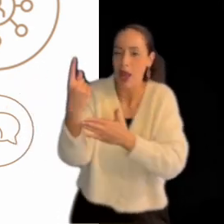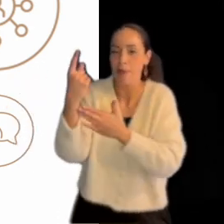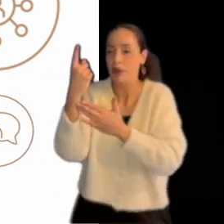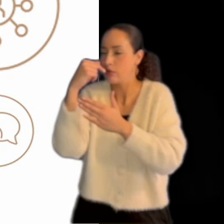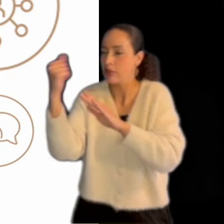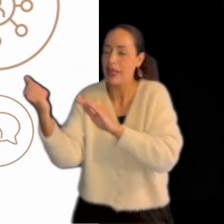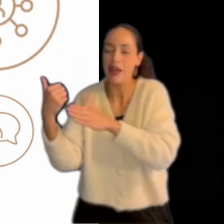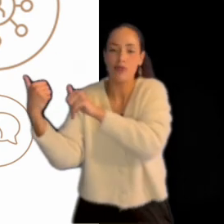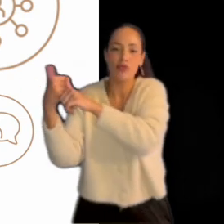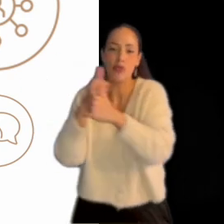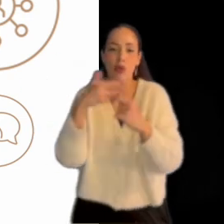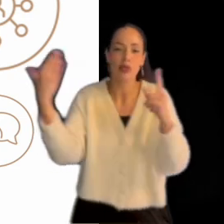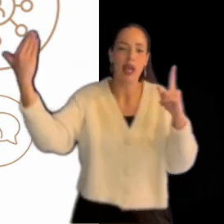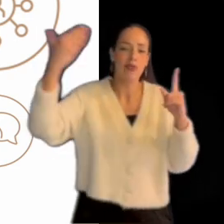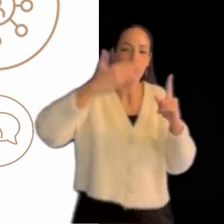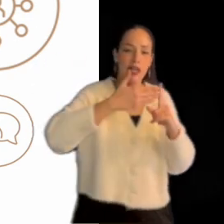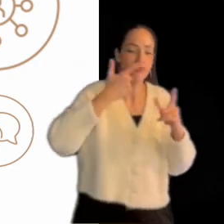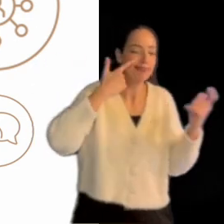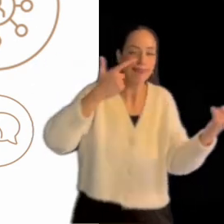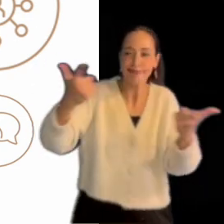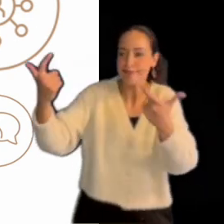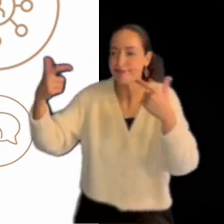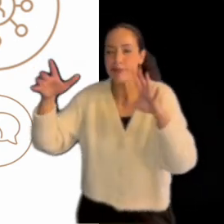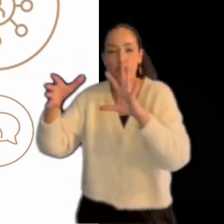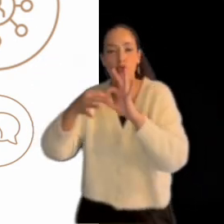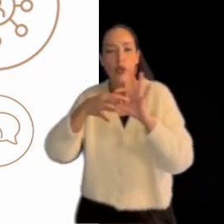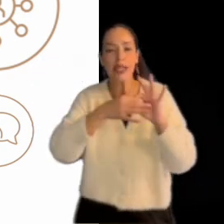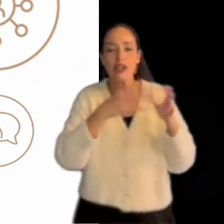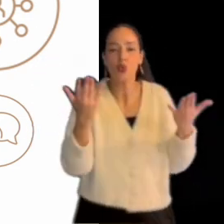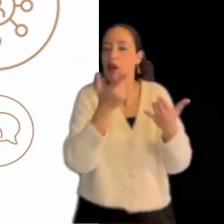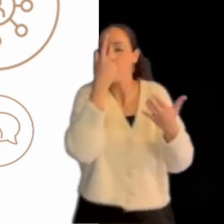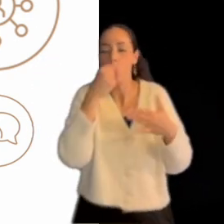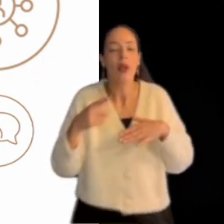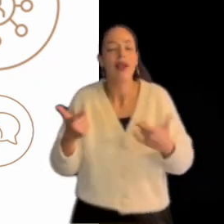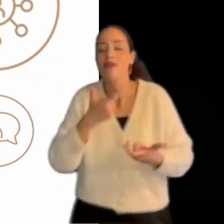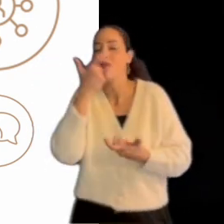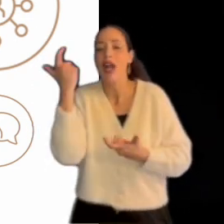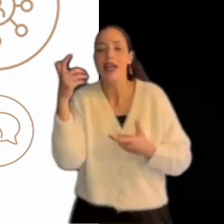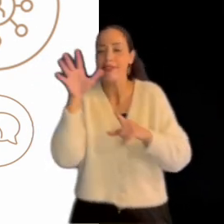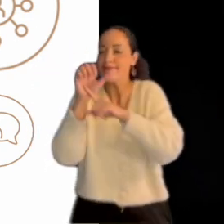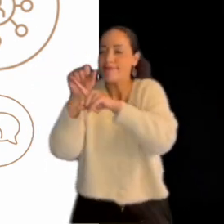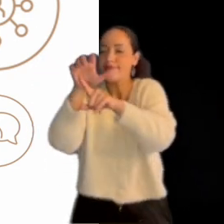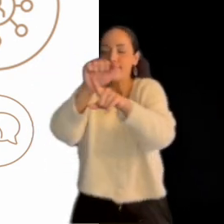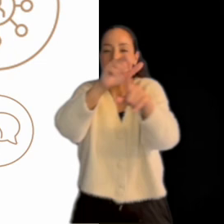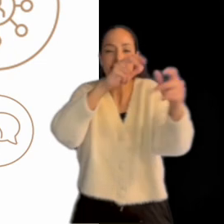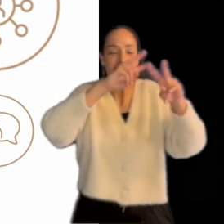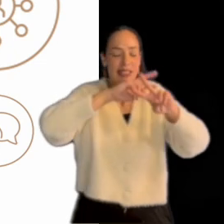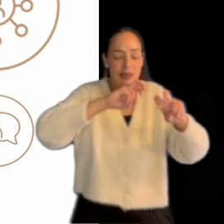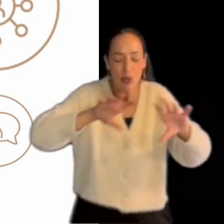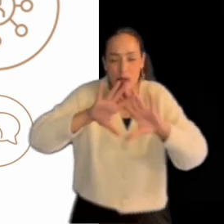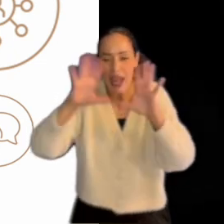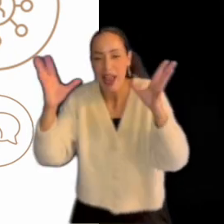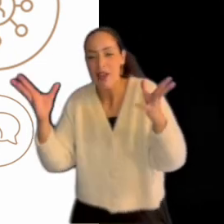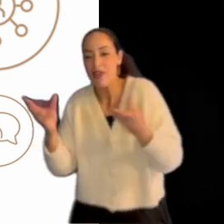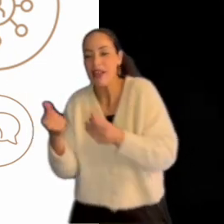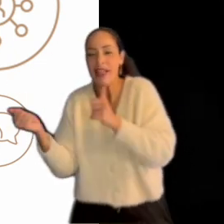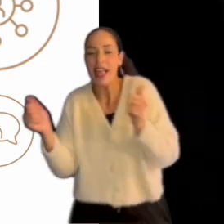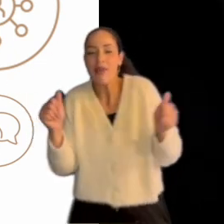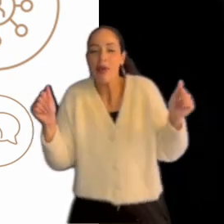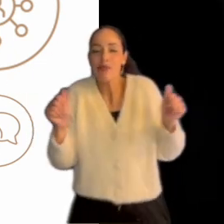him even the briefest moment of comfort. We walked into that cloying darkness and we stayed with him there for those